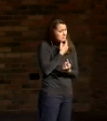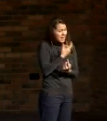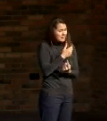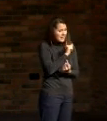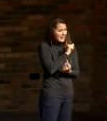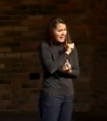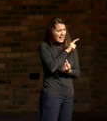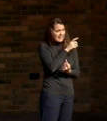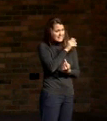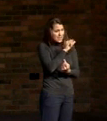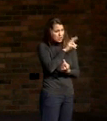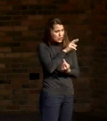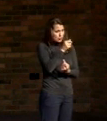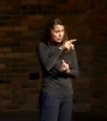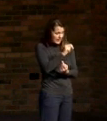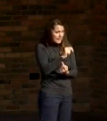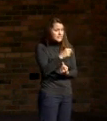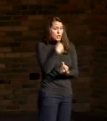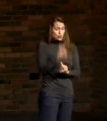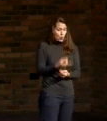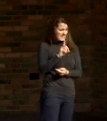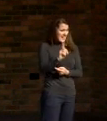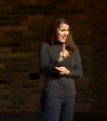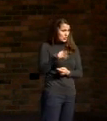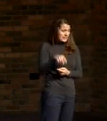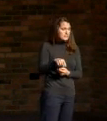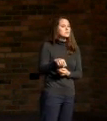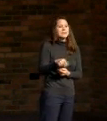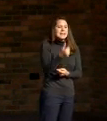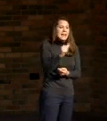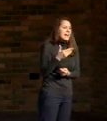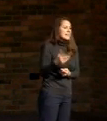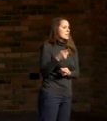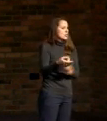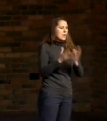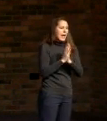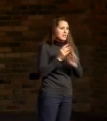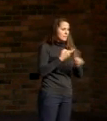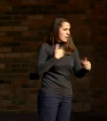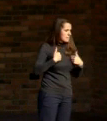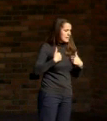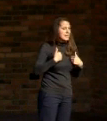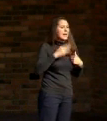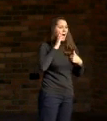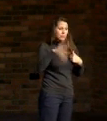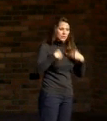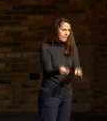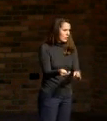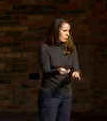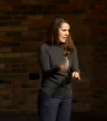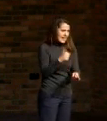Great said to Diogenes, "Anything you ask of me, I would give it thee."